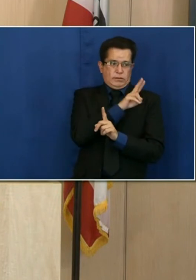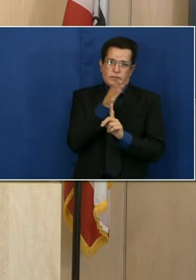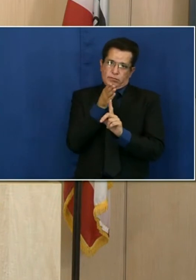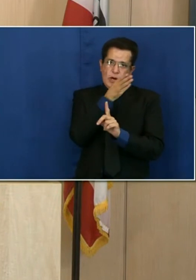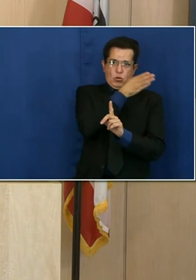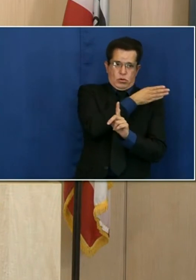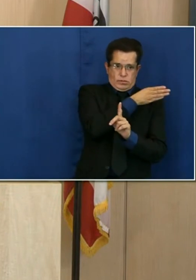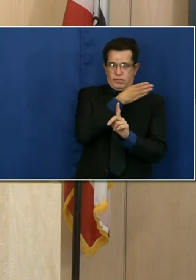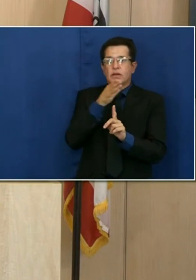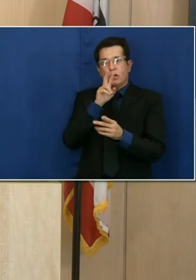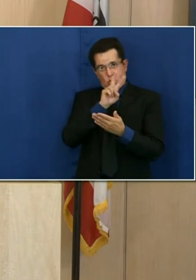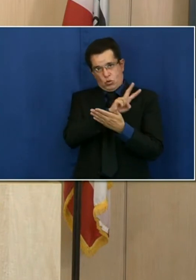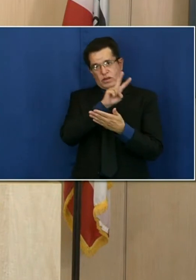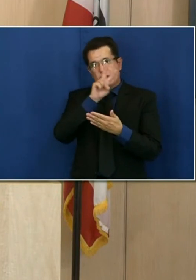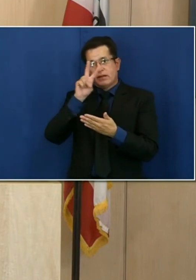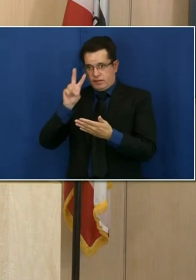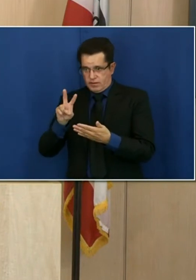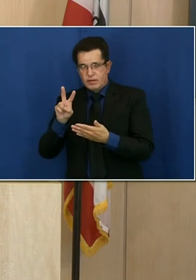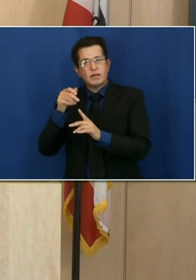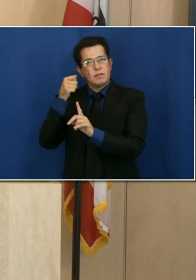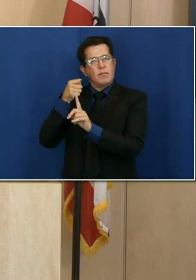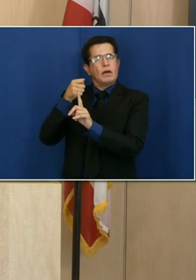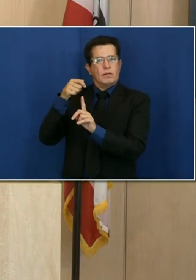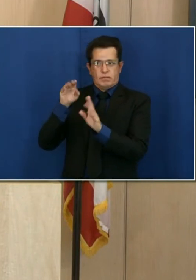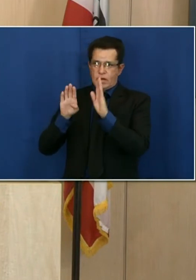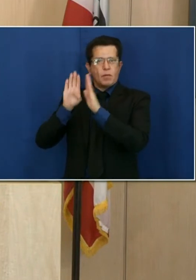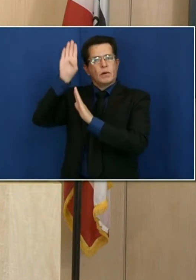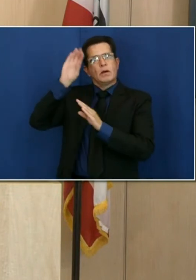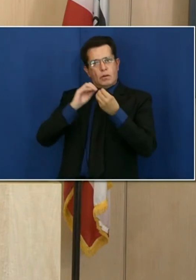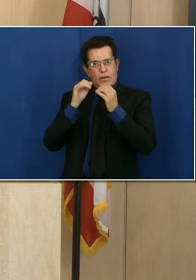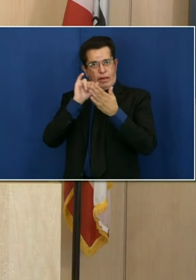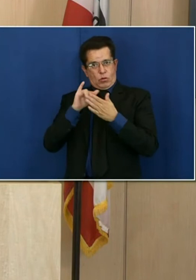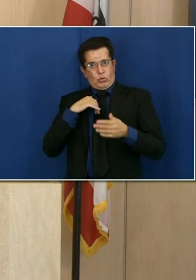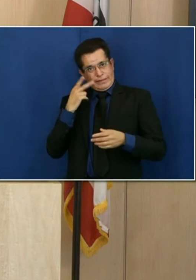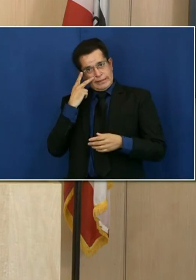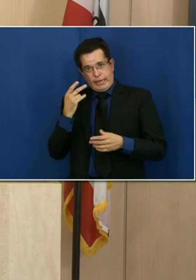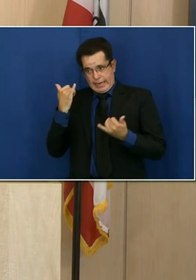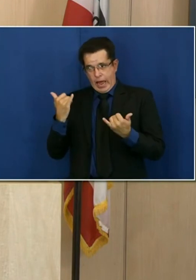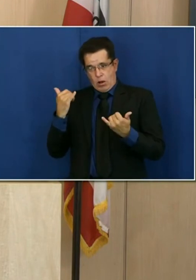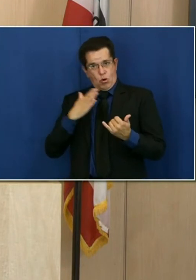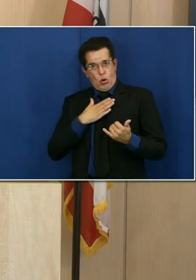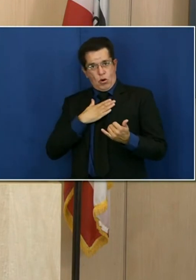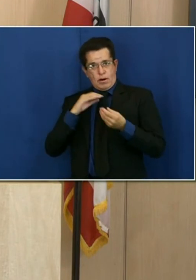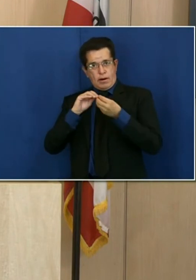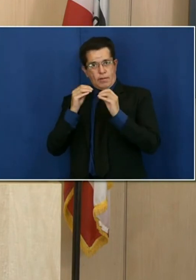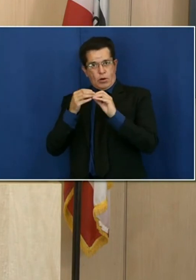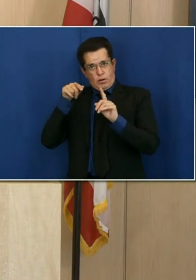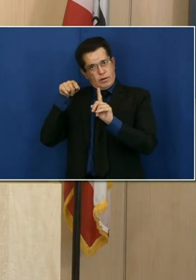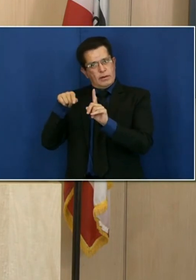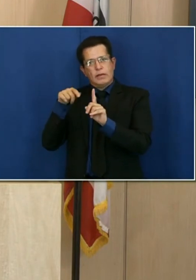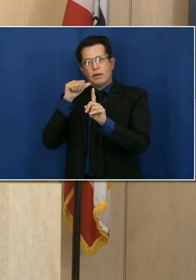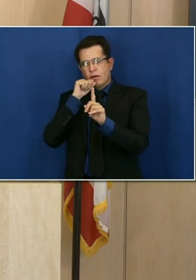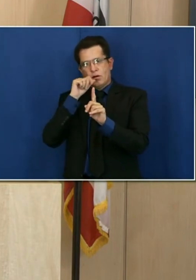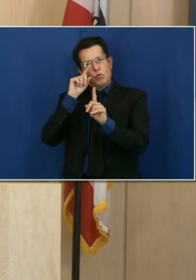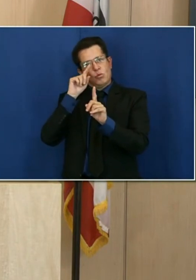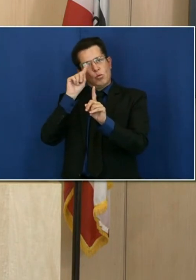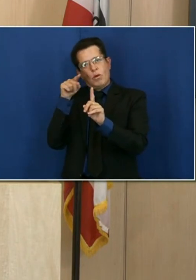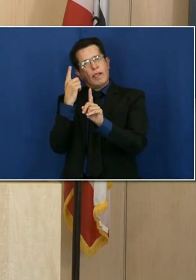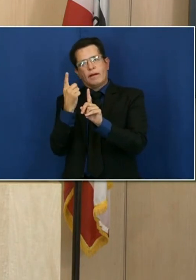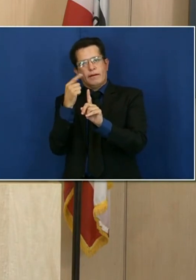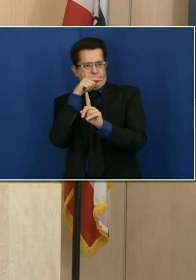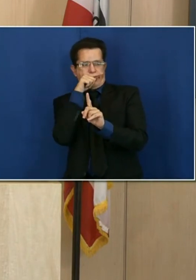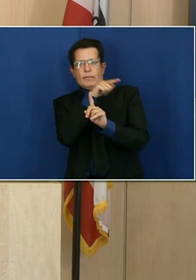That's, again, 2 weeks. The increased numbers that we are seeing now are not just from those